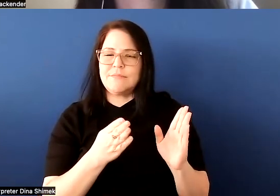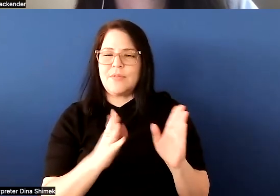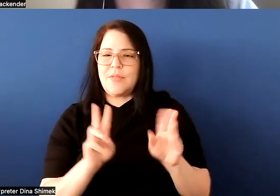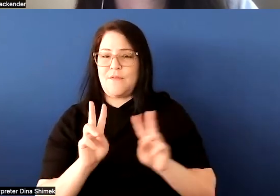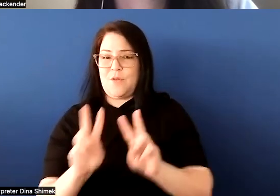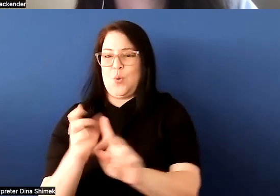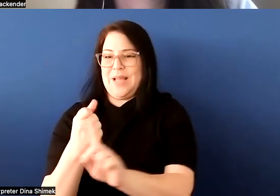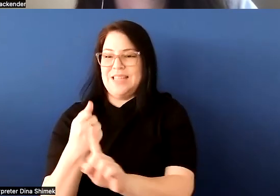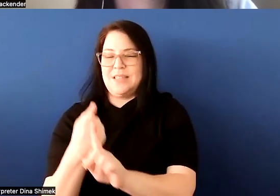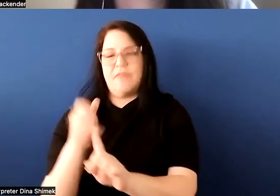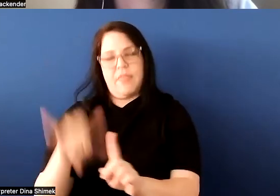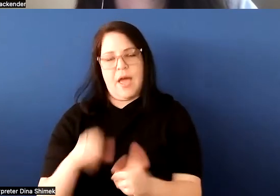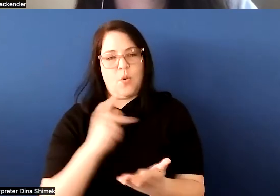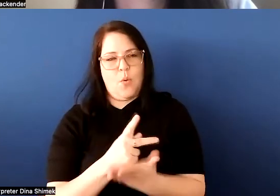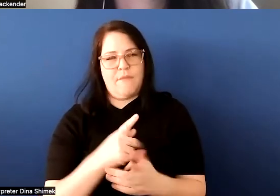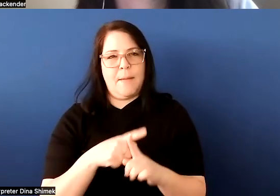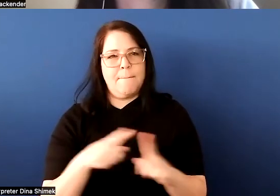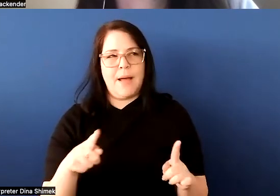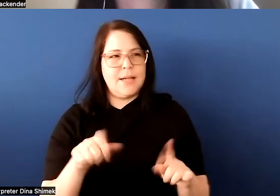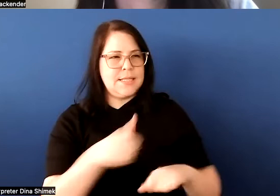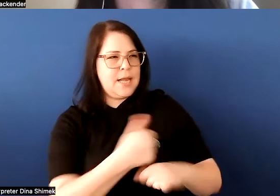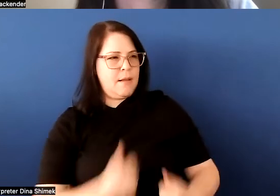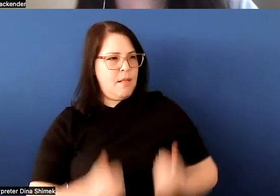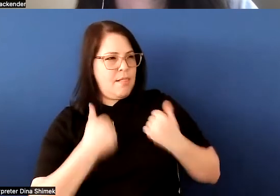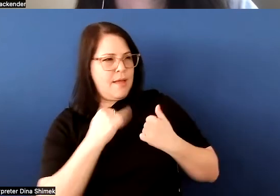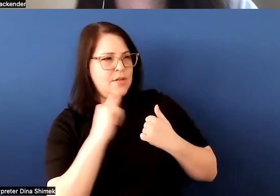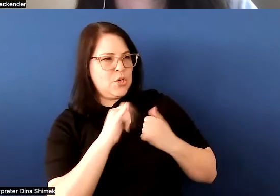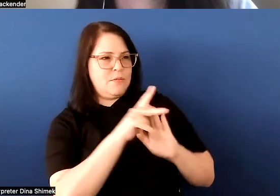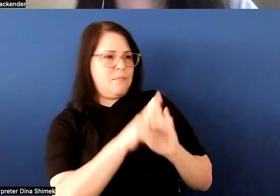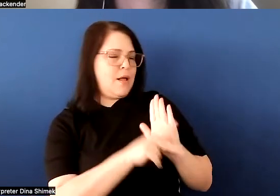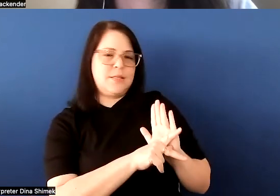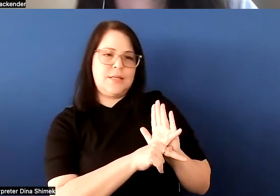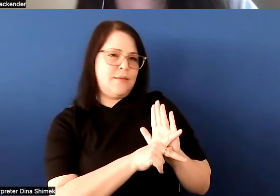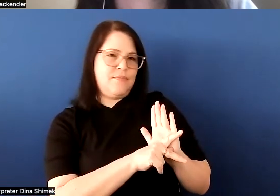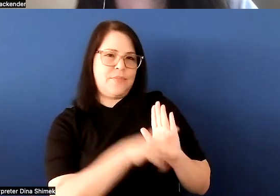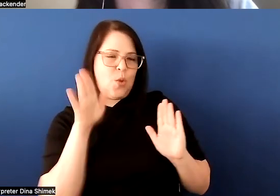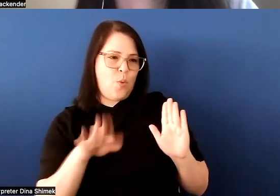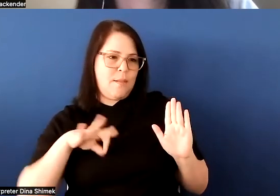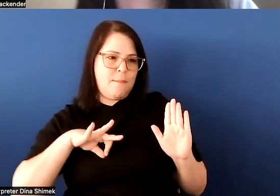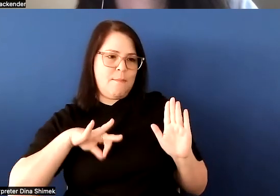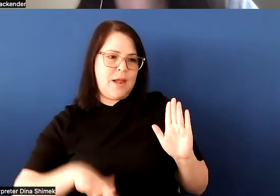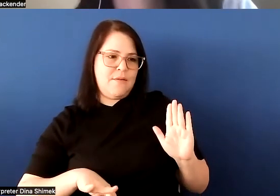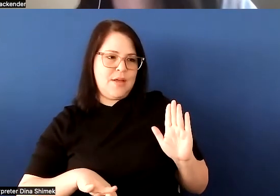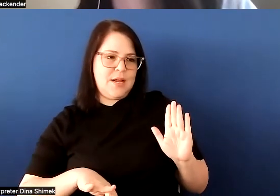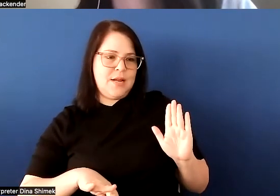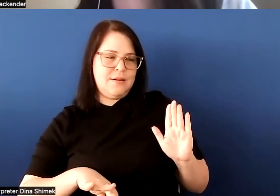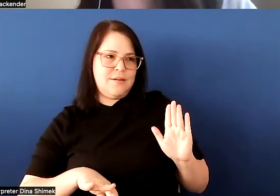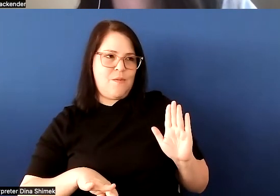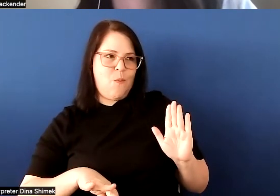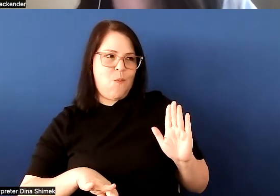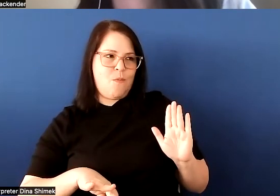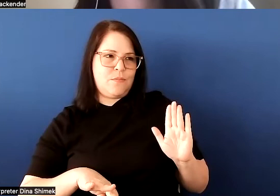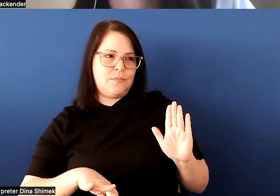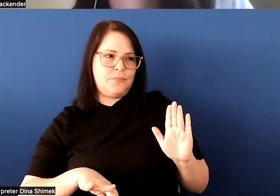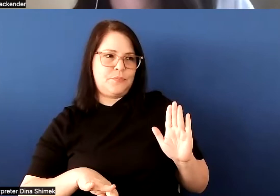But setting up a life insurance policy, that would really benefit the beneficiary of that life